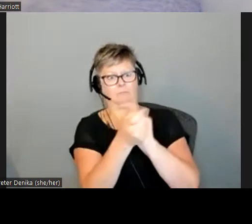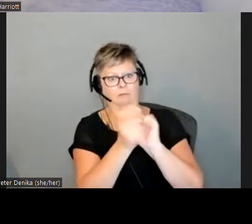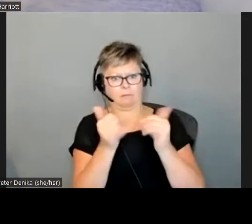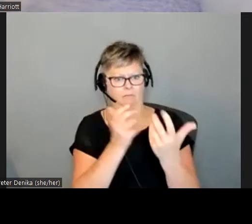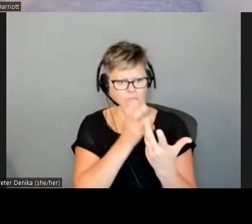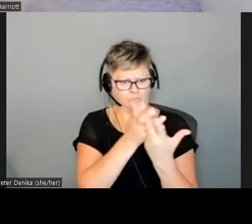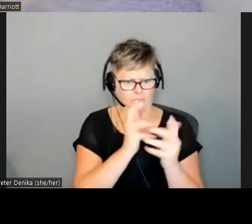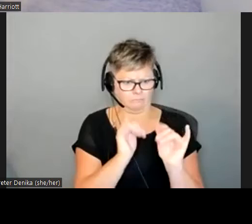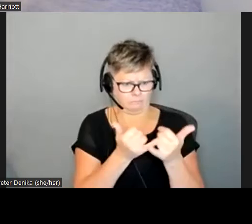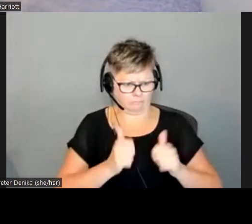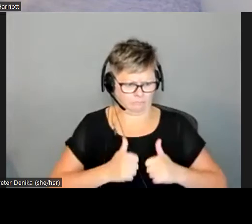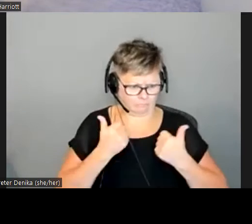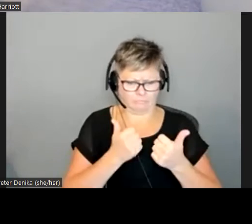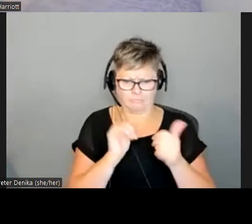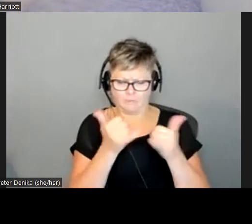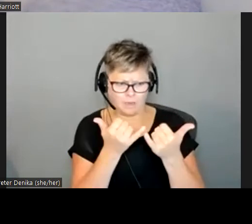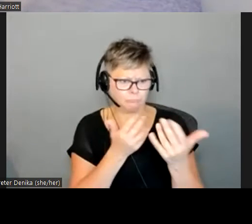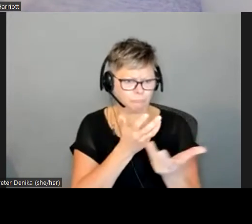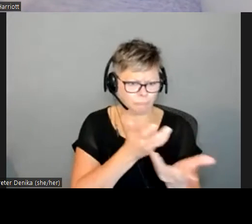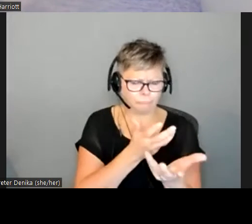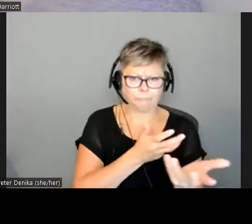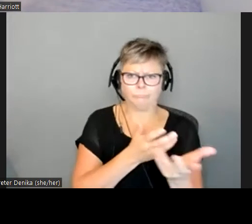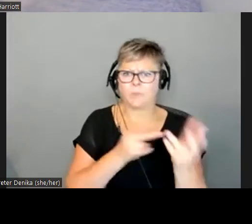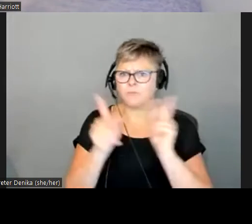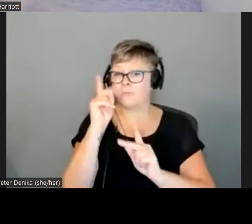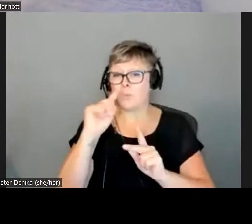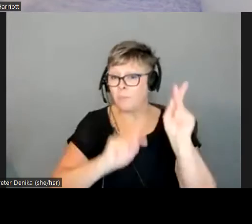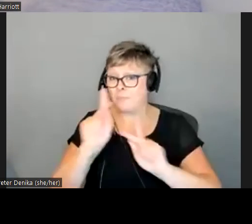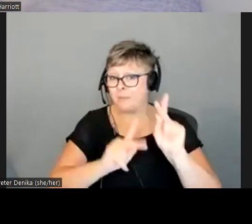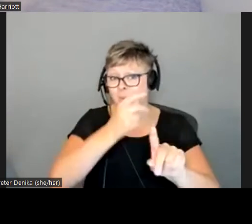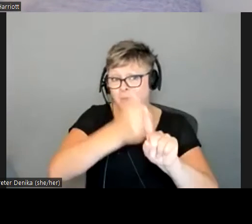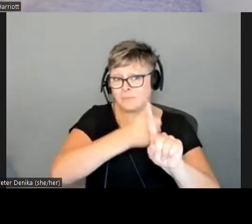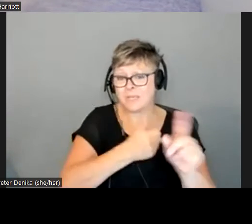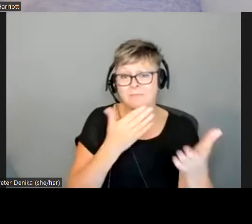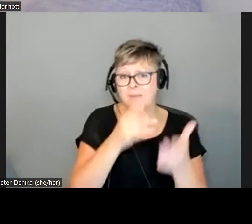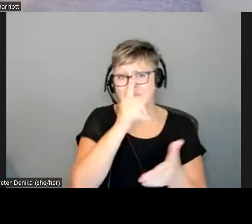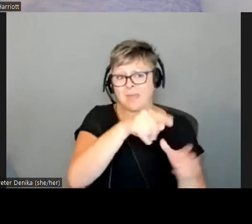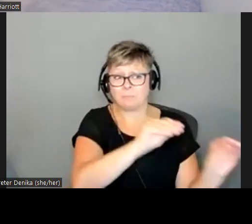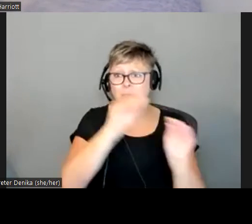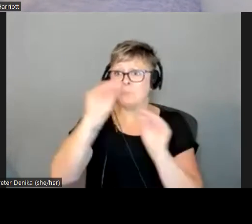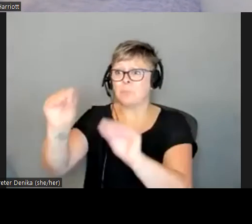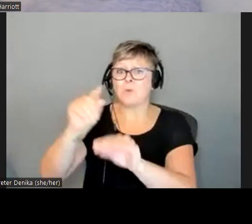ensure the safety and well-being of those residents who may have to move into a long-term care home.